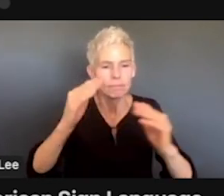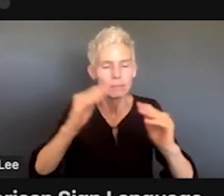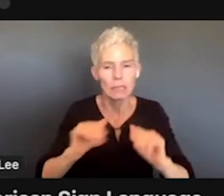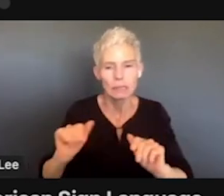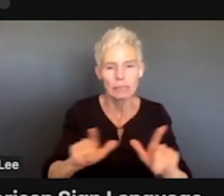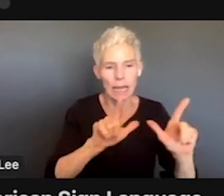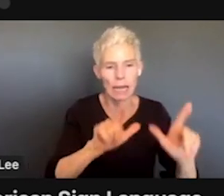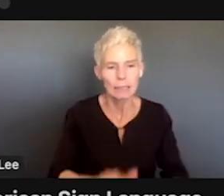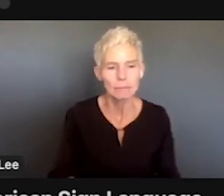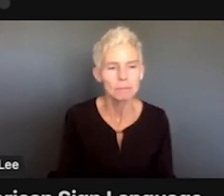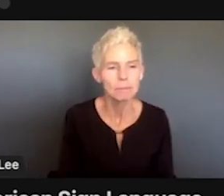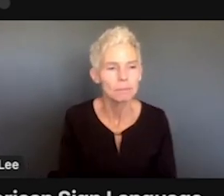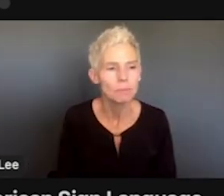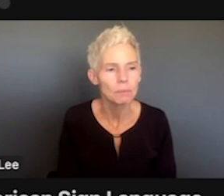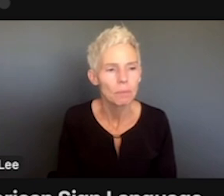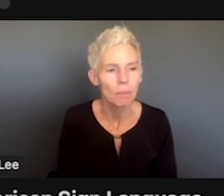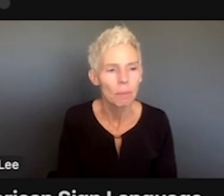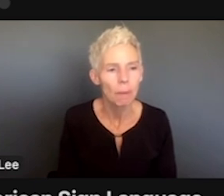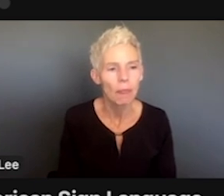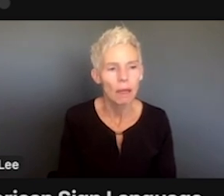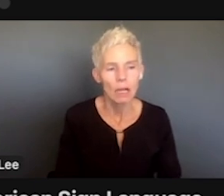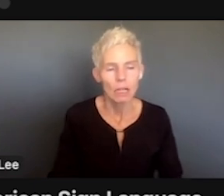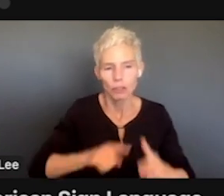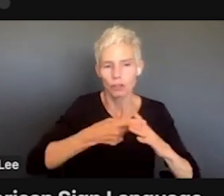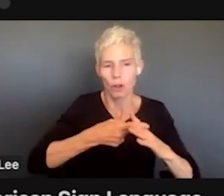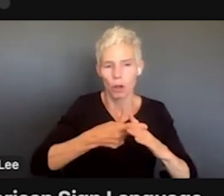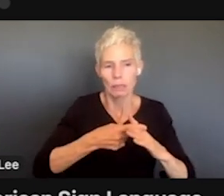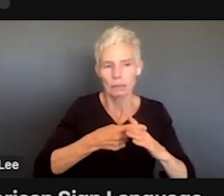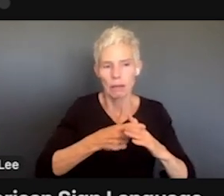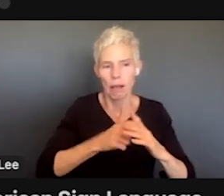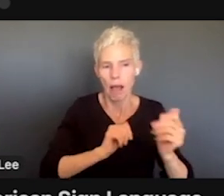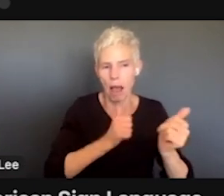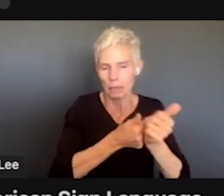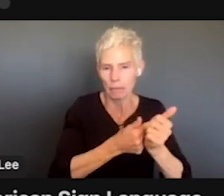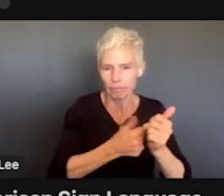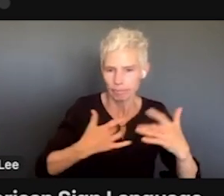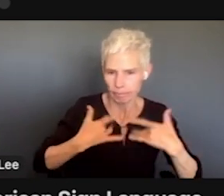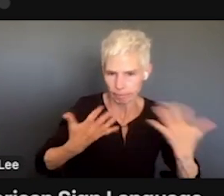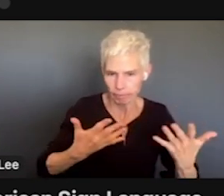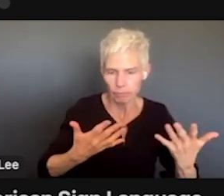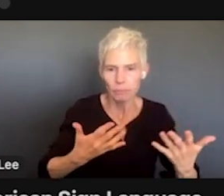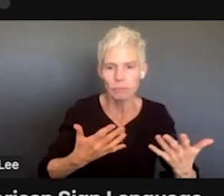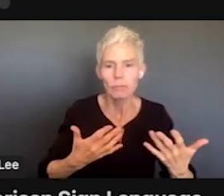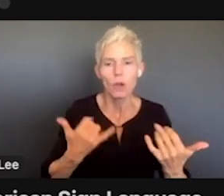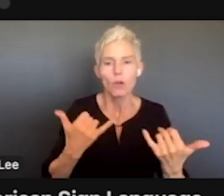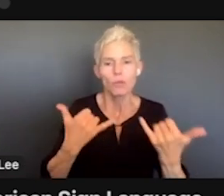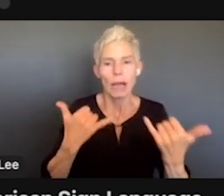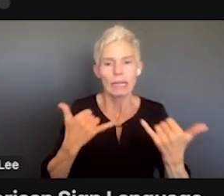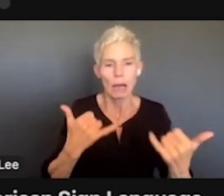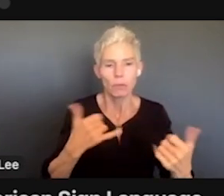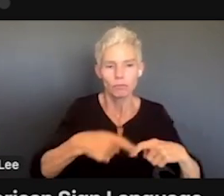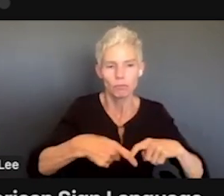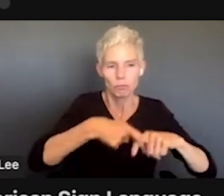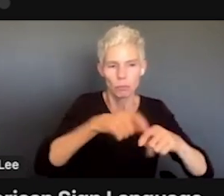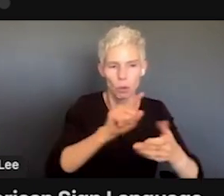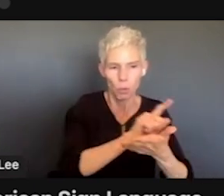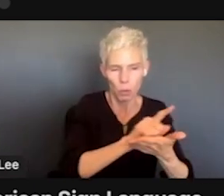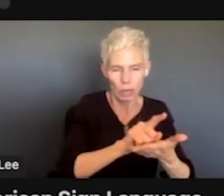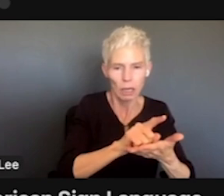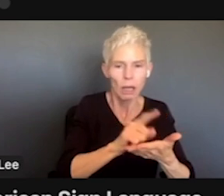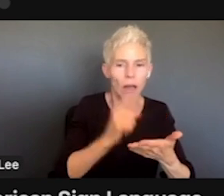slide. All right, I will start out here by noting that we are on a recess week for Memorial